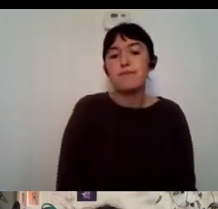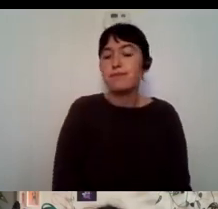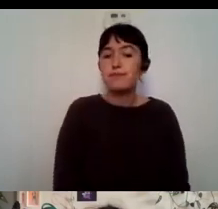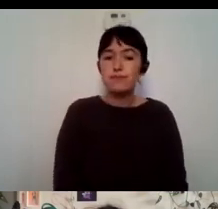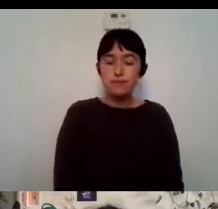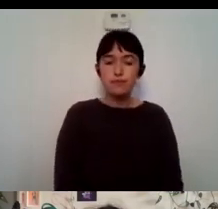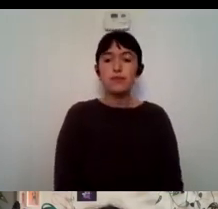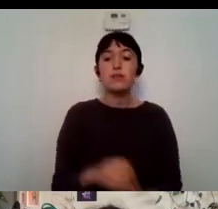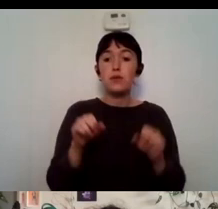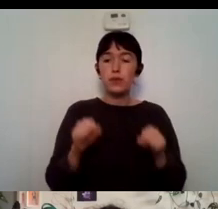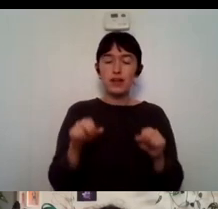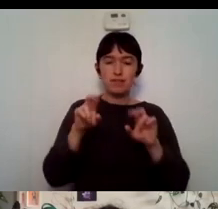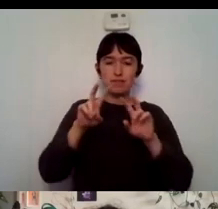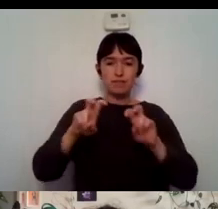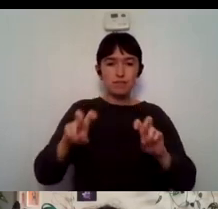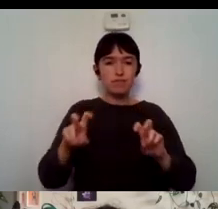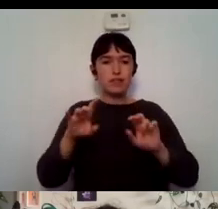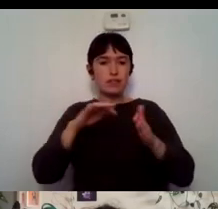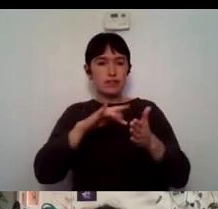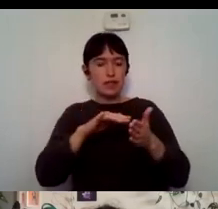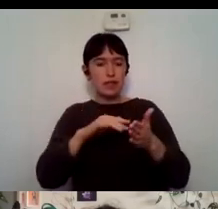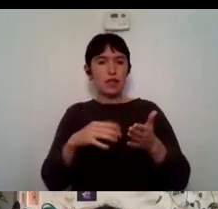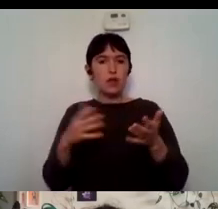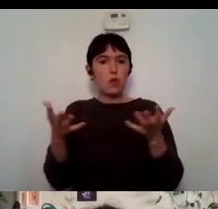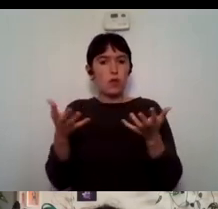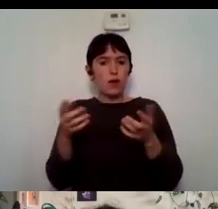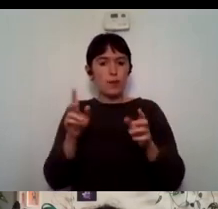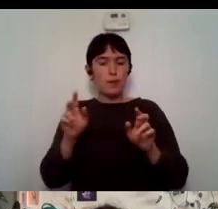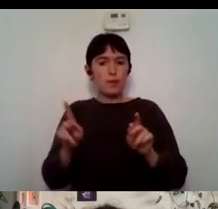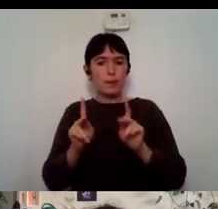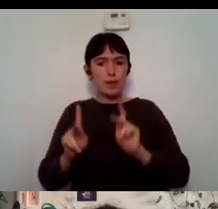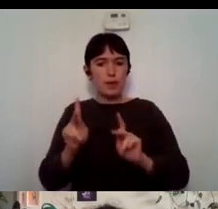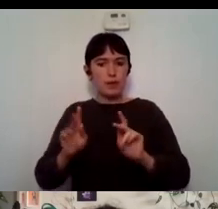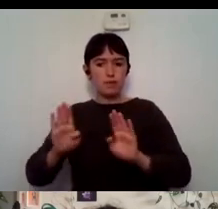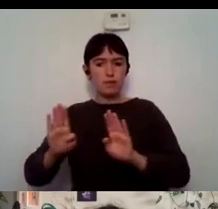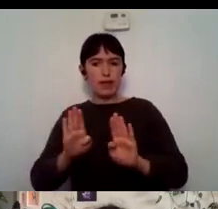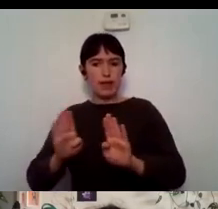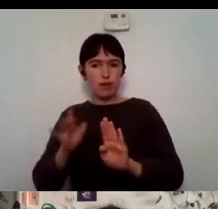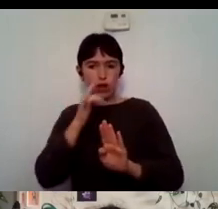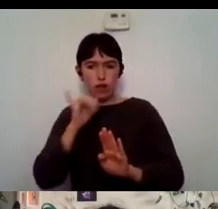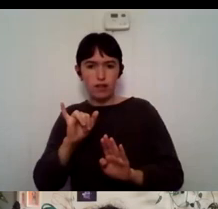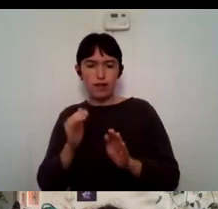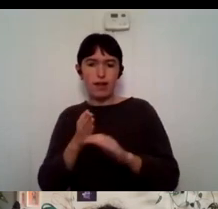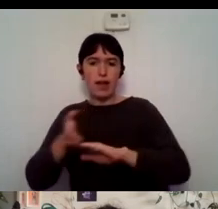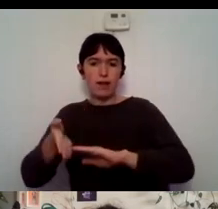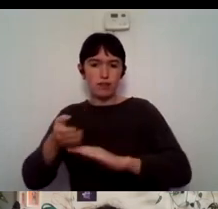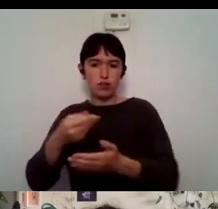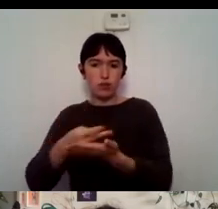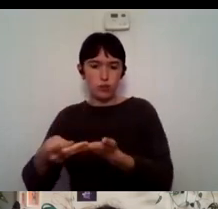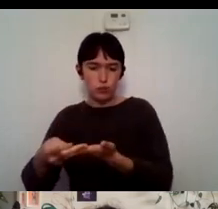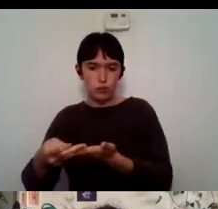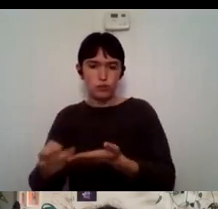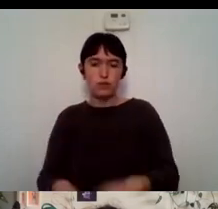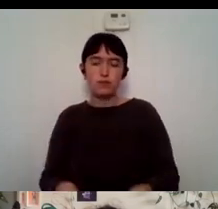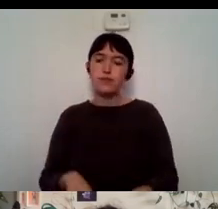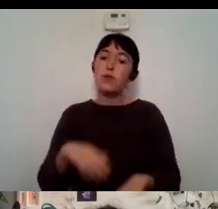following a win and following a loss in these kinds of games. And rock, paper, scissors is also